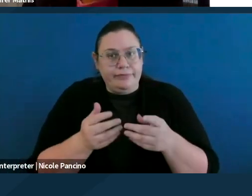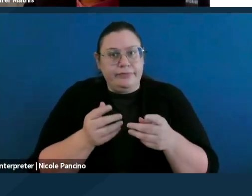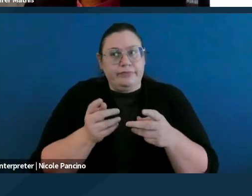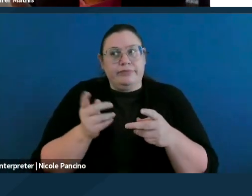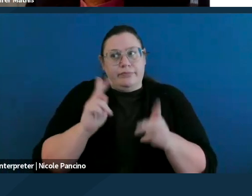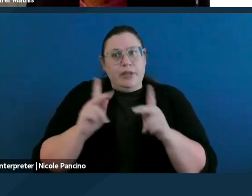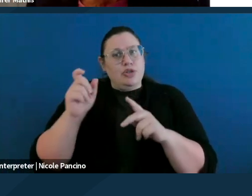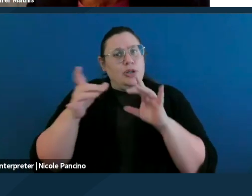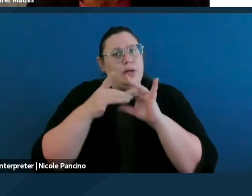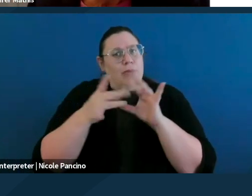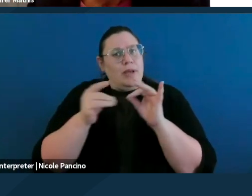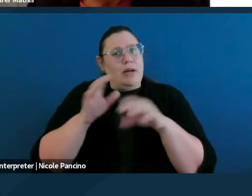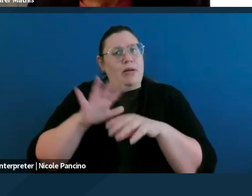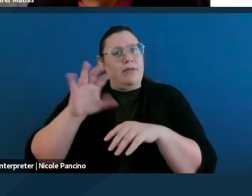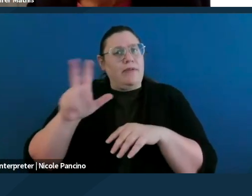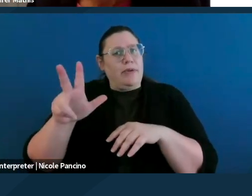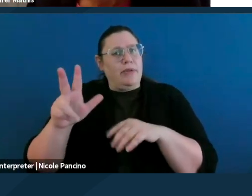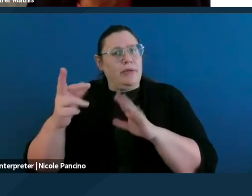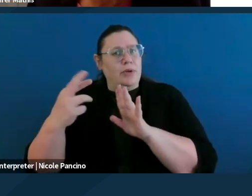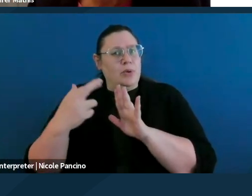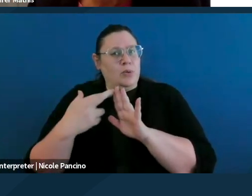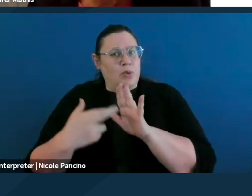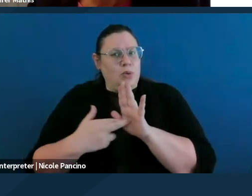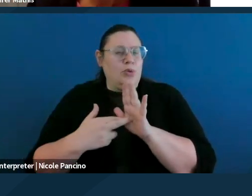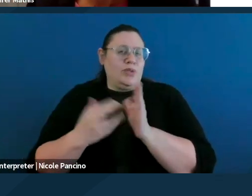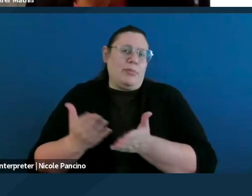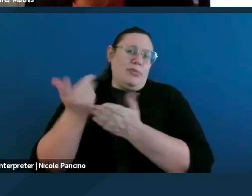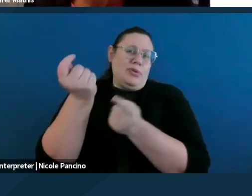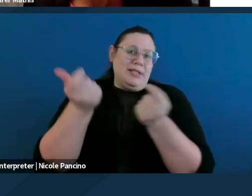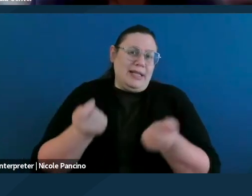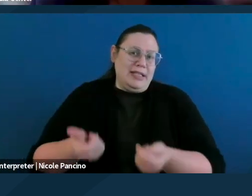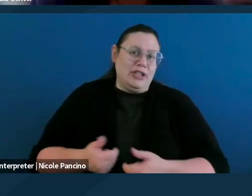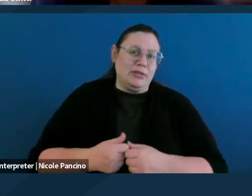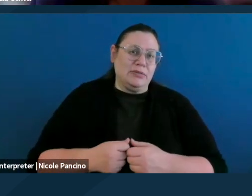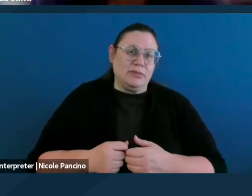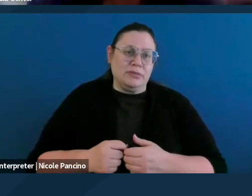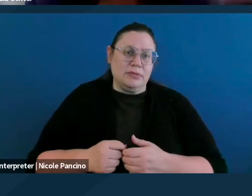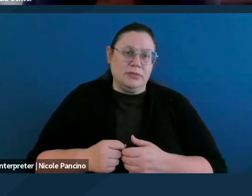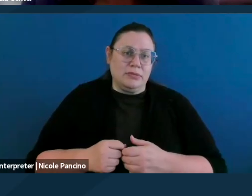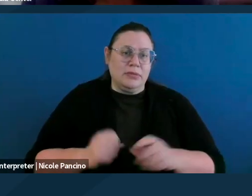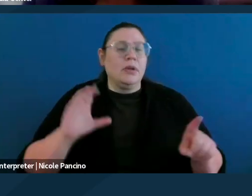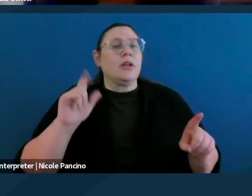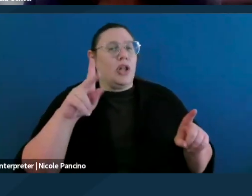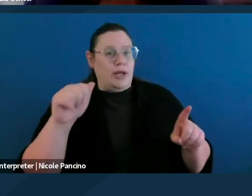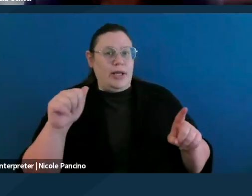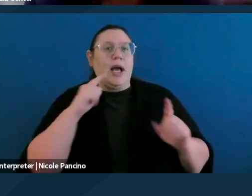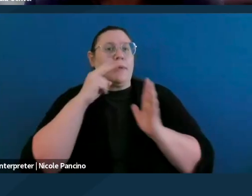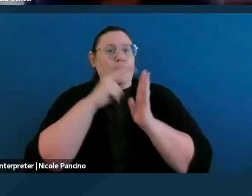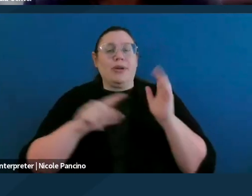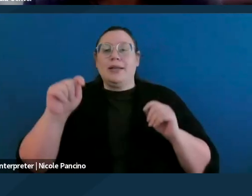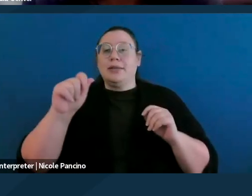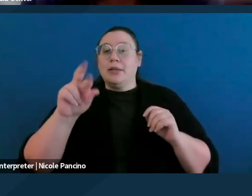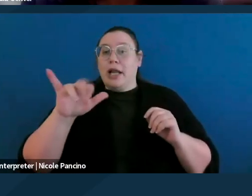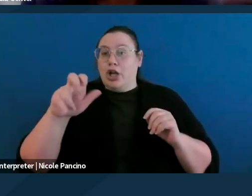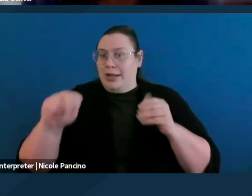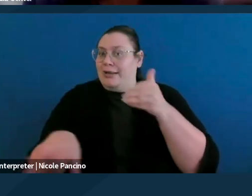503 rules and the proposed deletion. And I'm going to read Taryn's additions